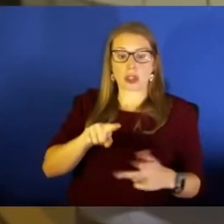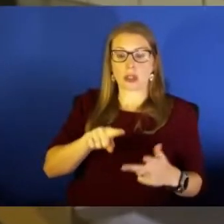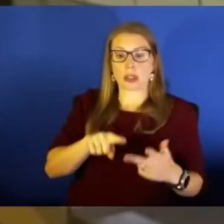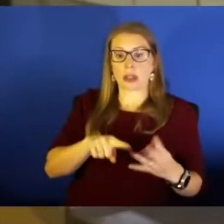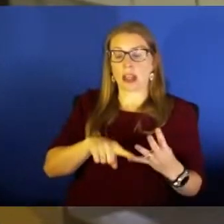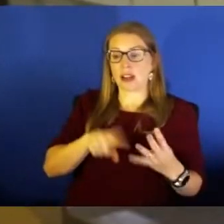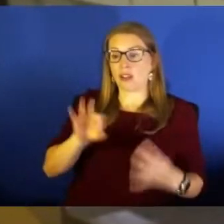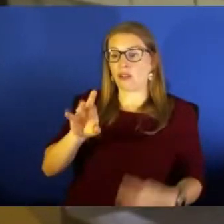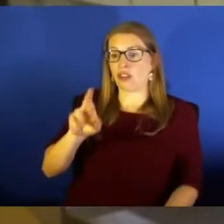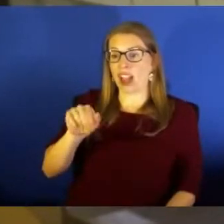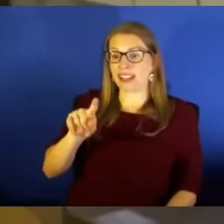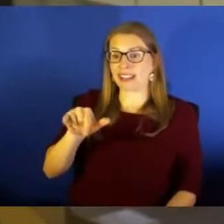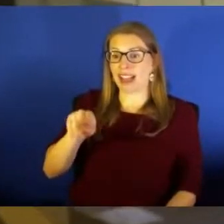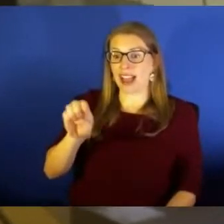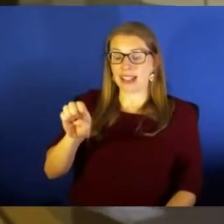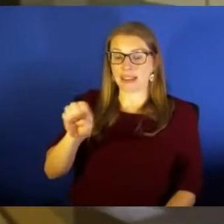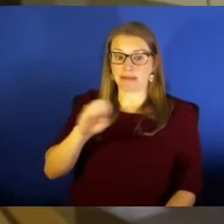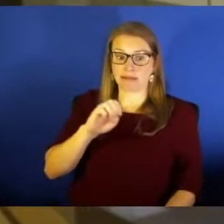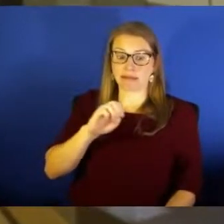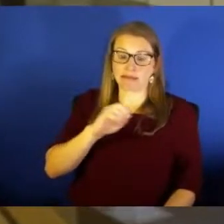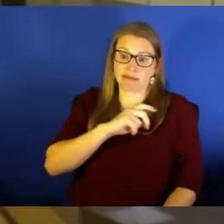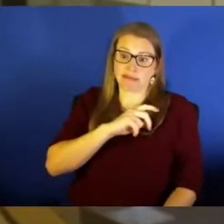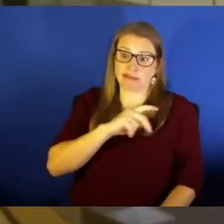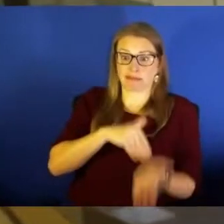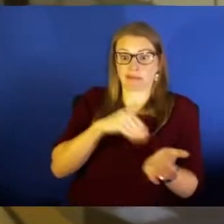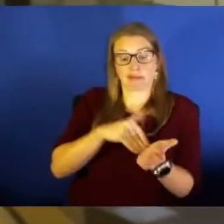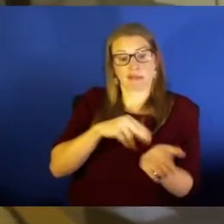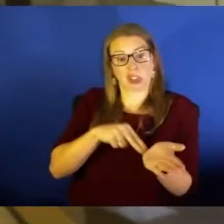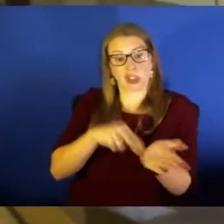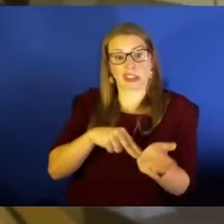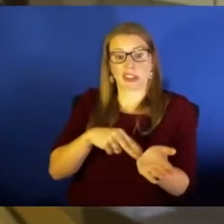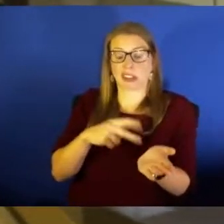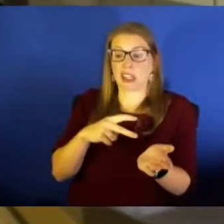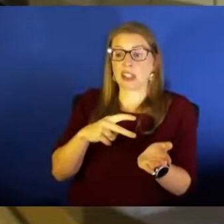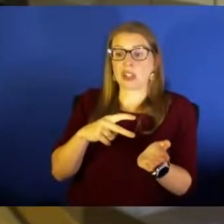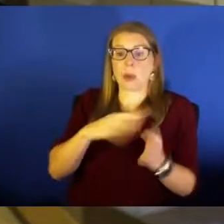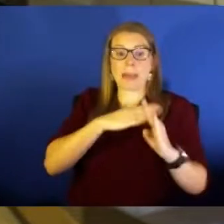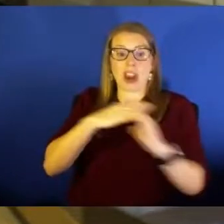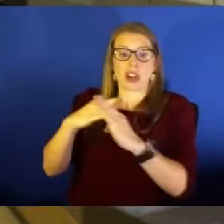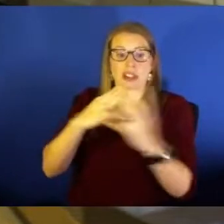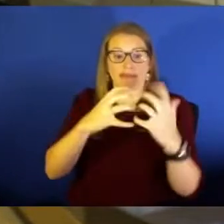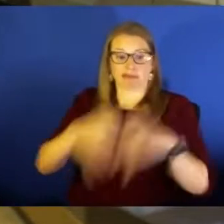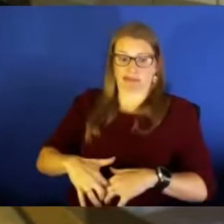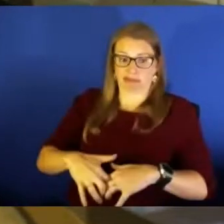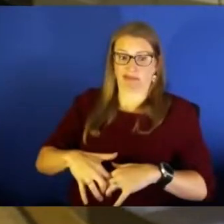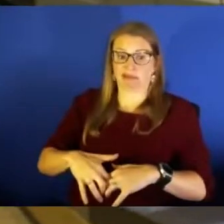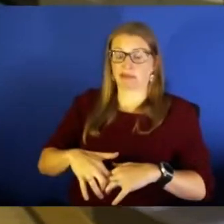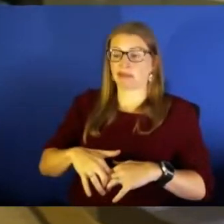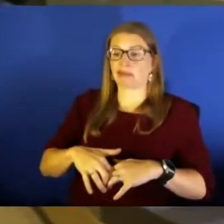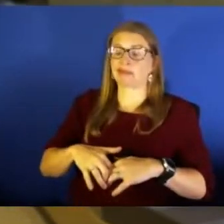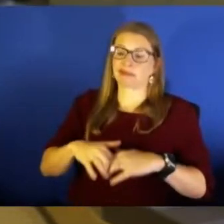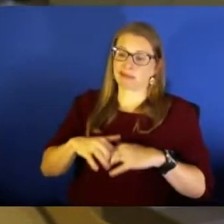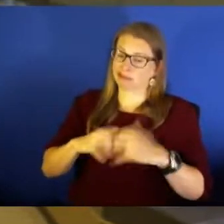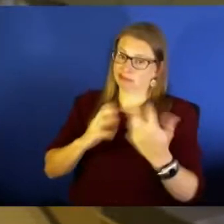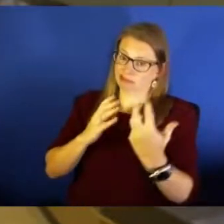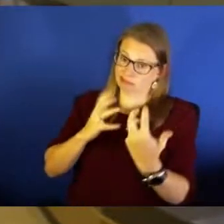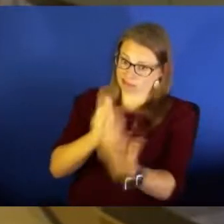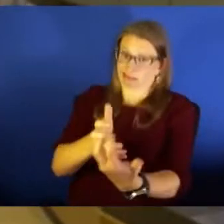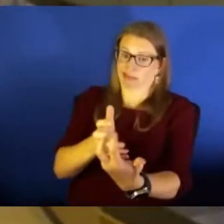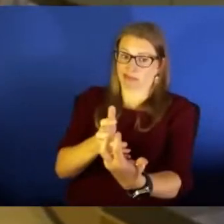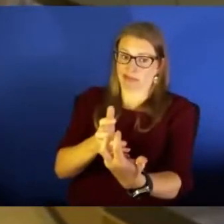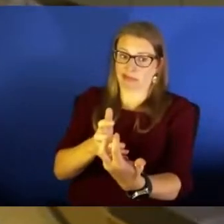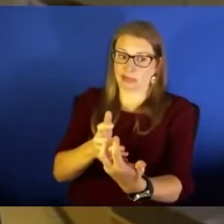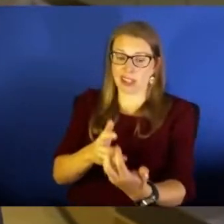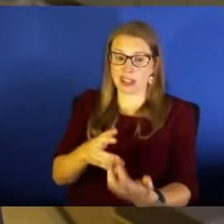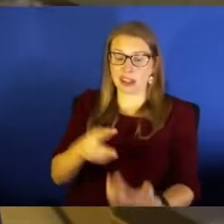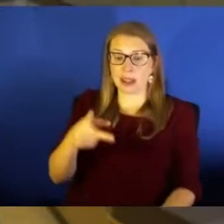And really what we try and do is break down those barriers that exist that keep them from receiving the mental and behavioral supports they need. And so really what